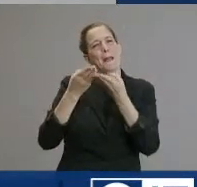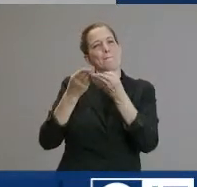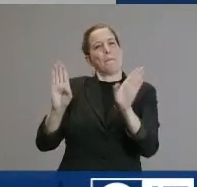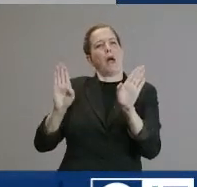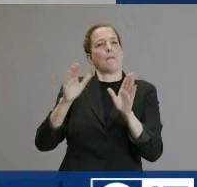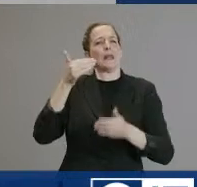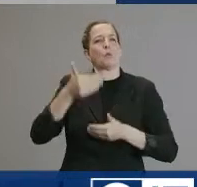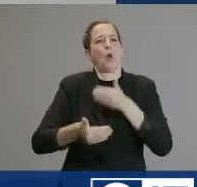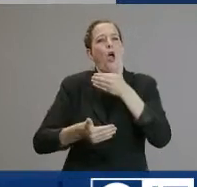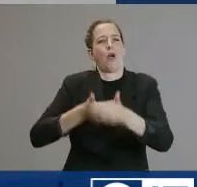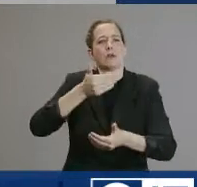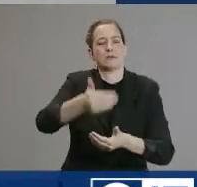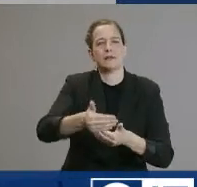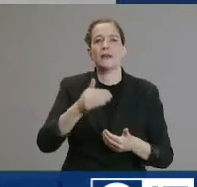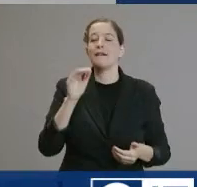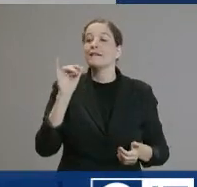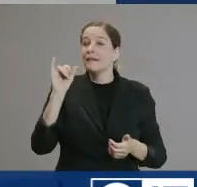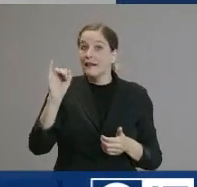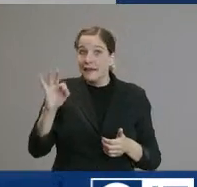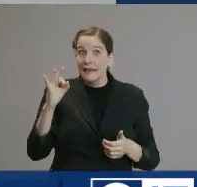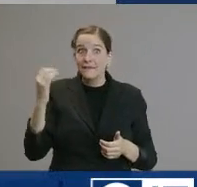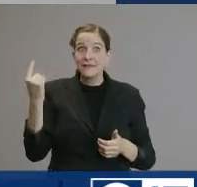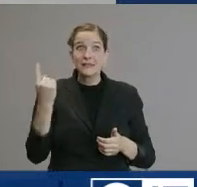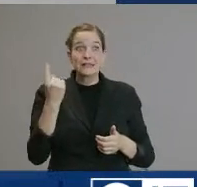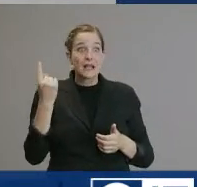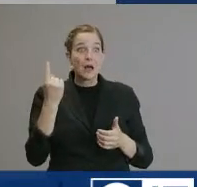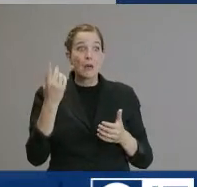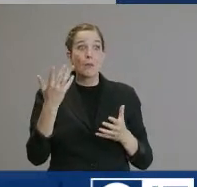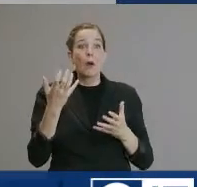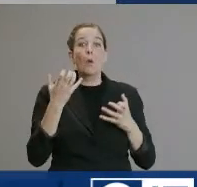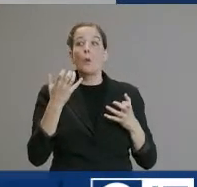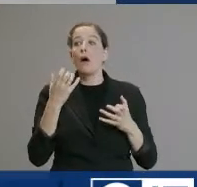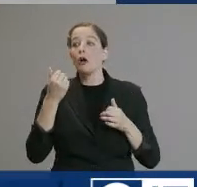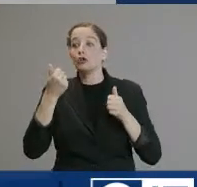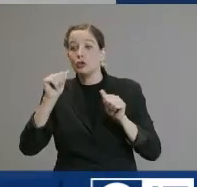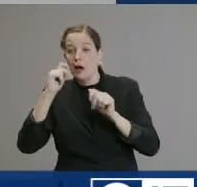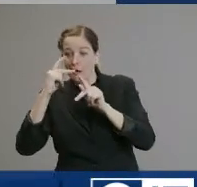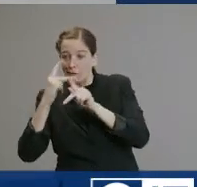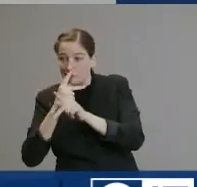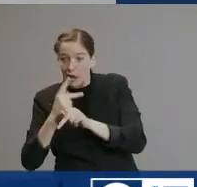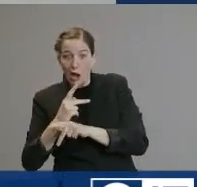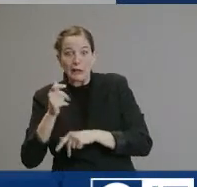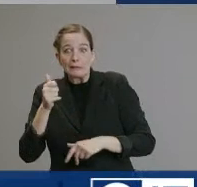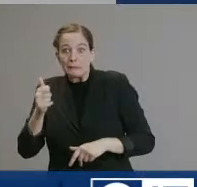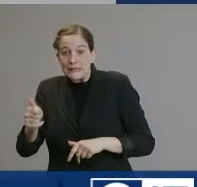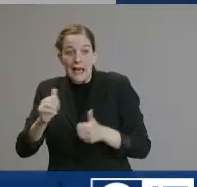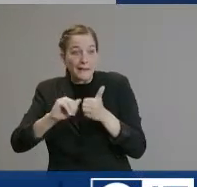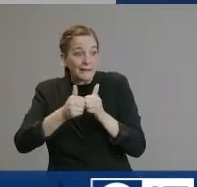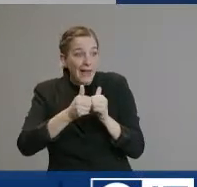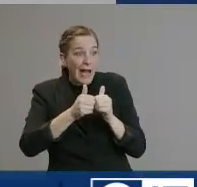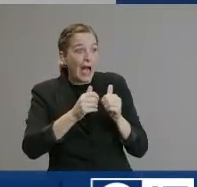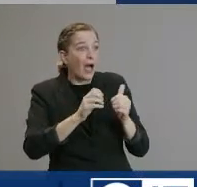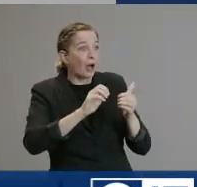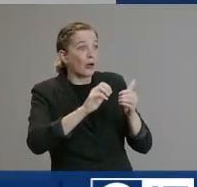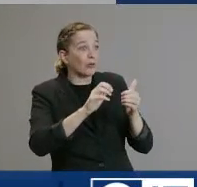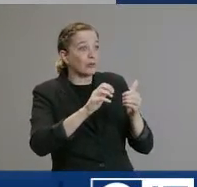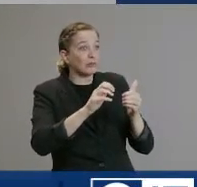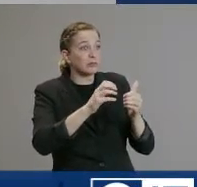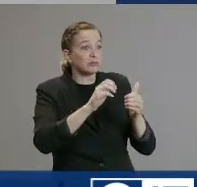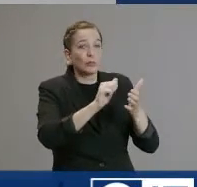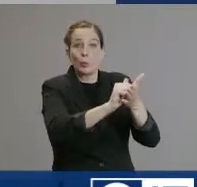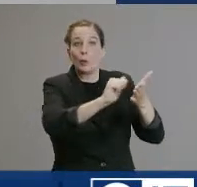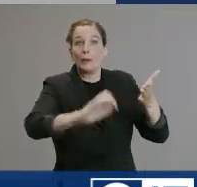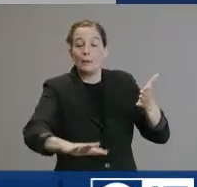alternative route. I haven't been a fan of removing monuments